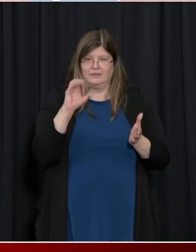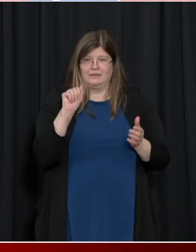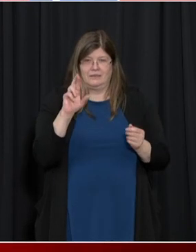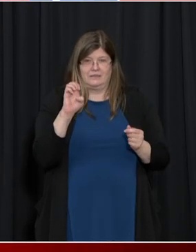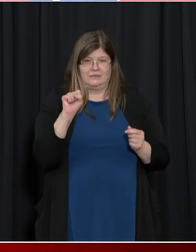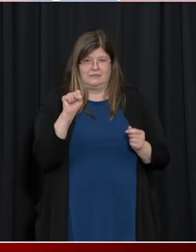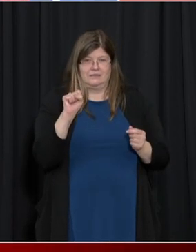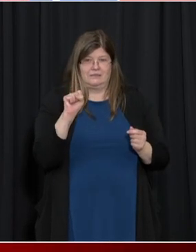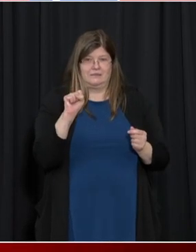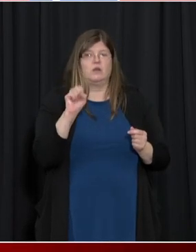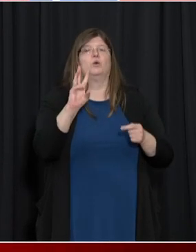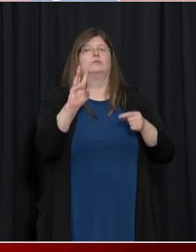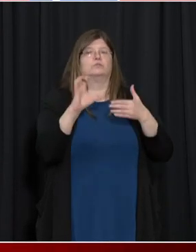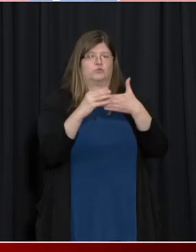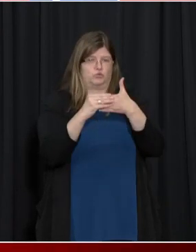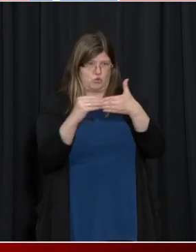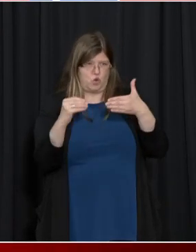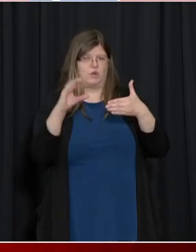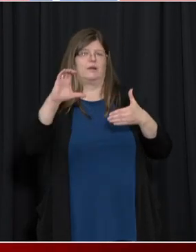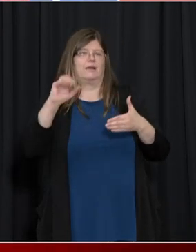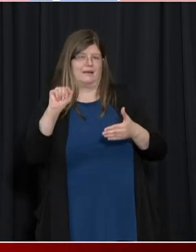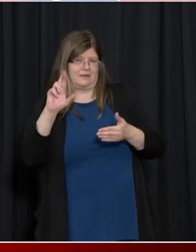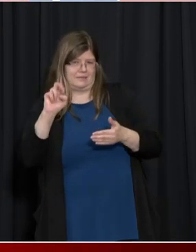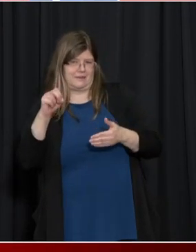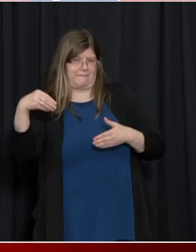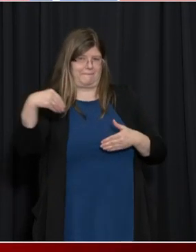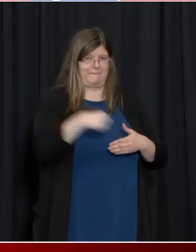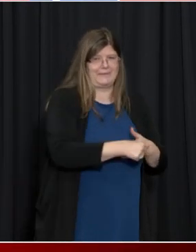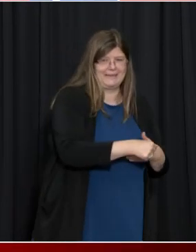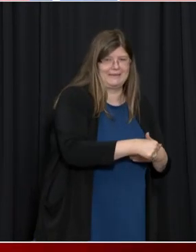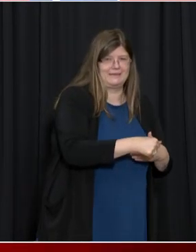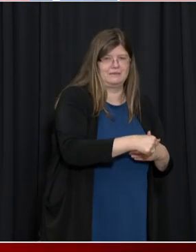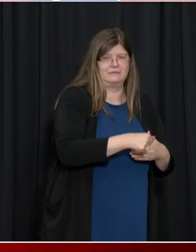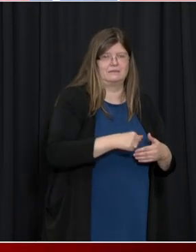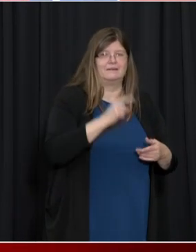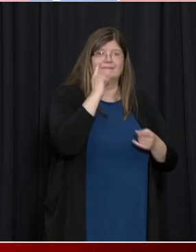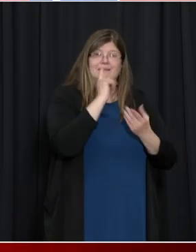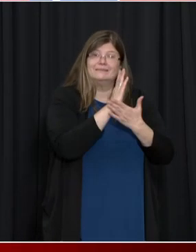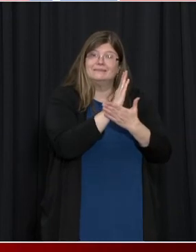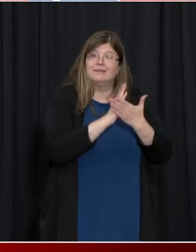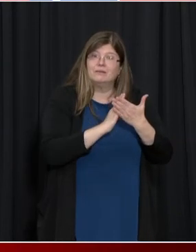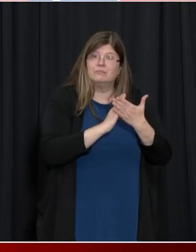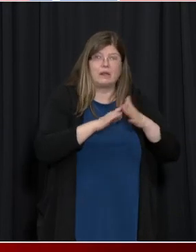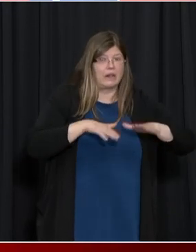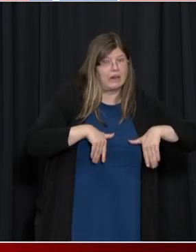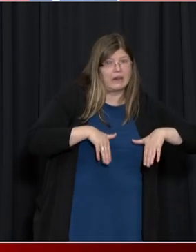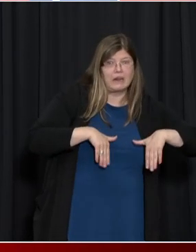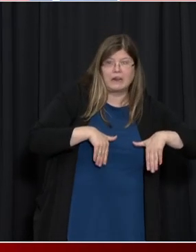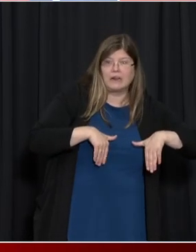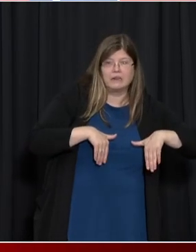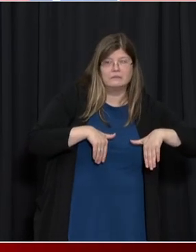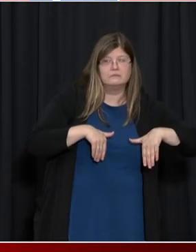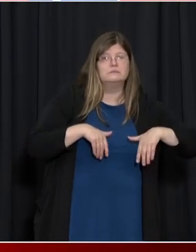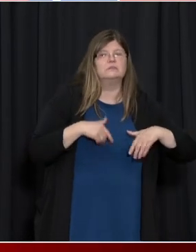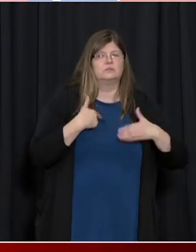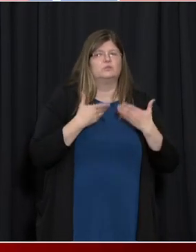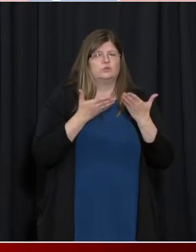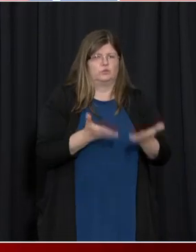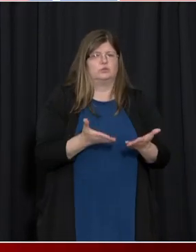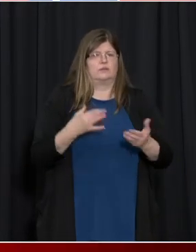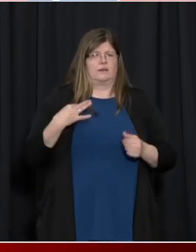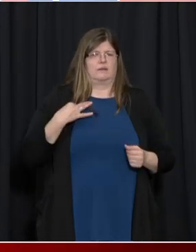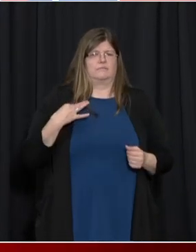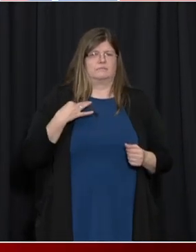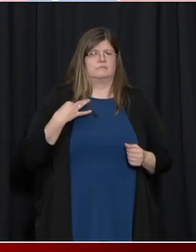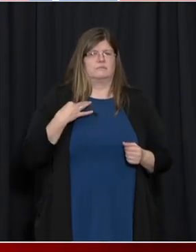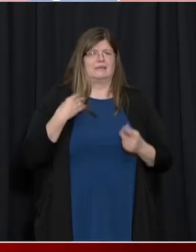there are particular cases, we have a resolution process at DOES to deal with those. So we will